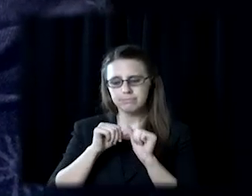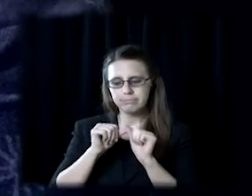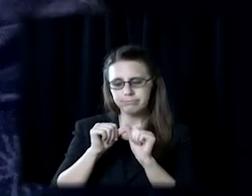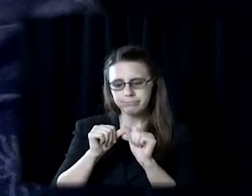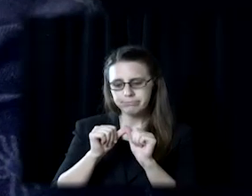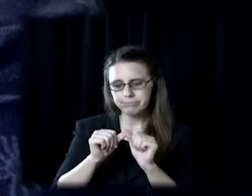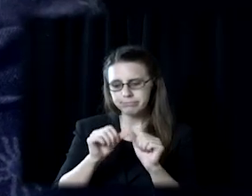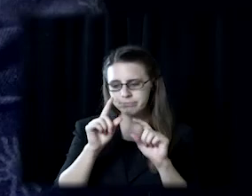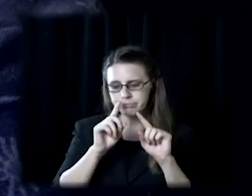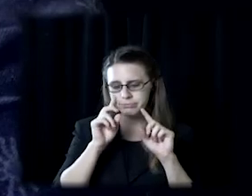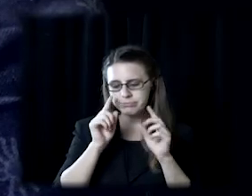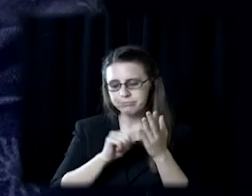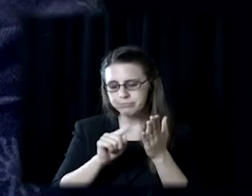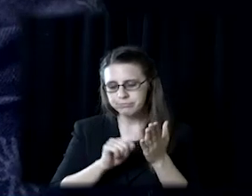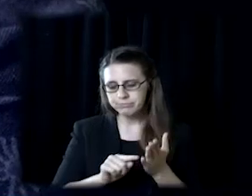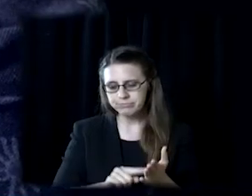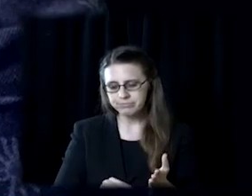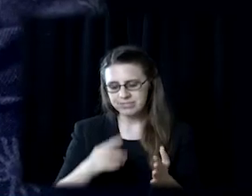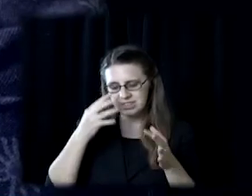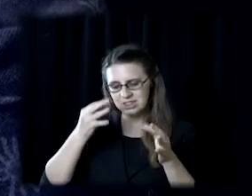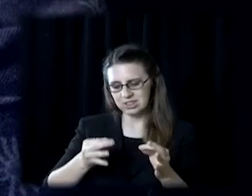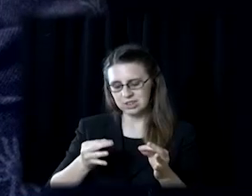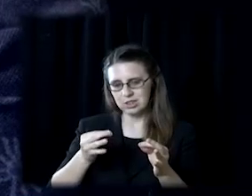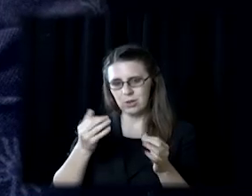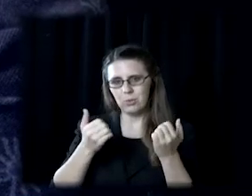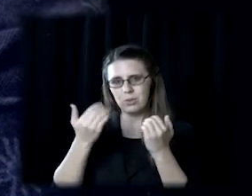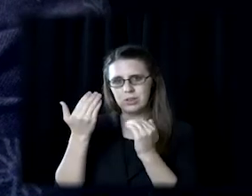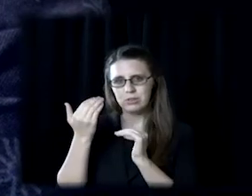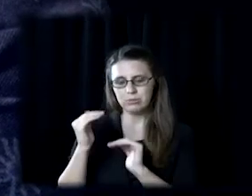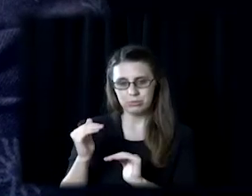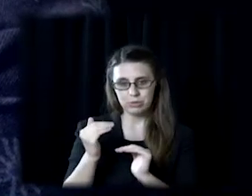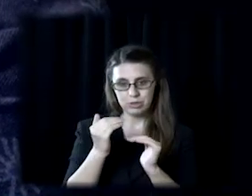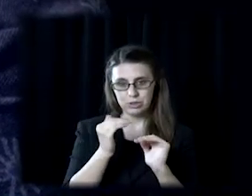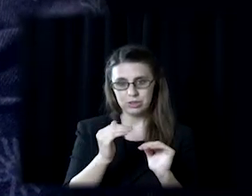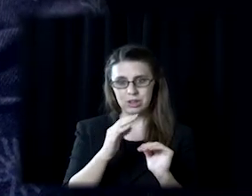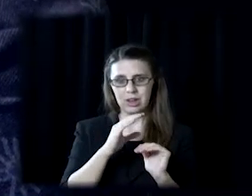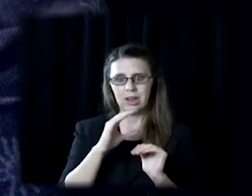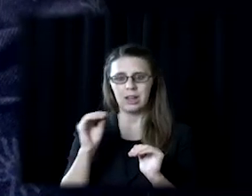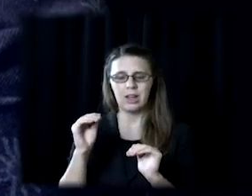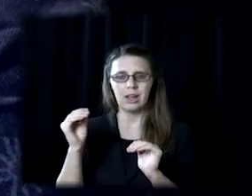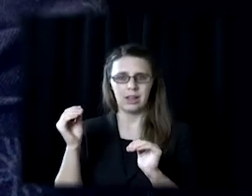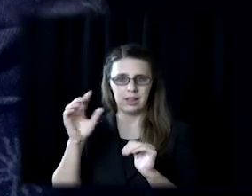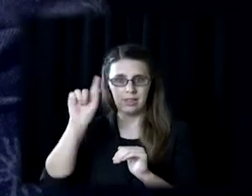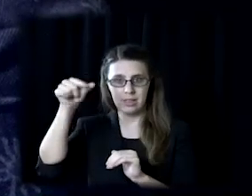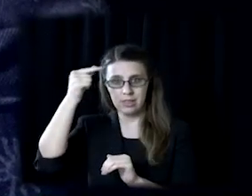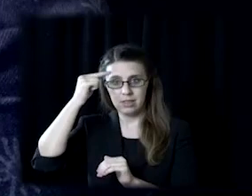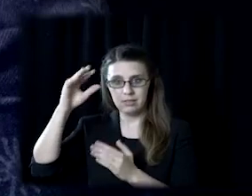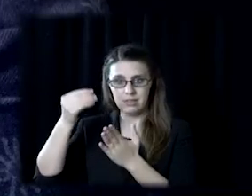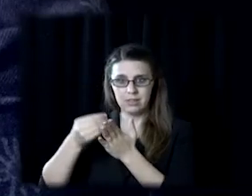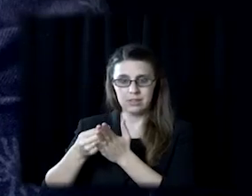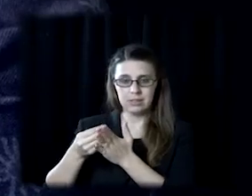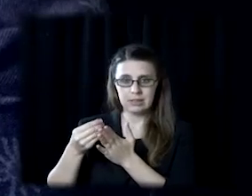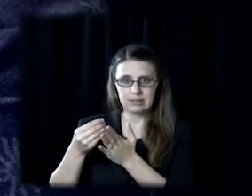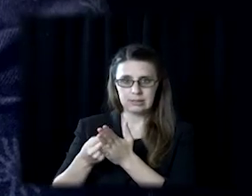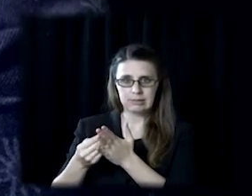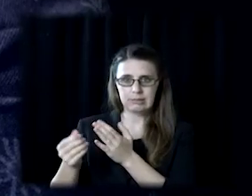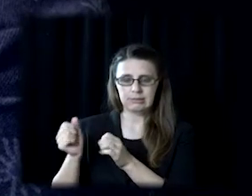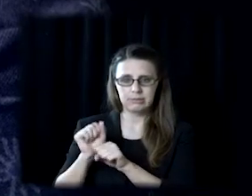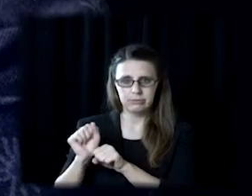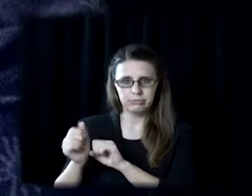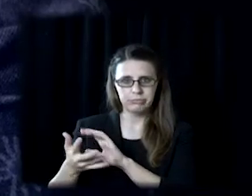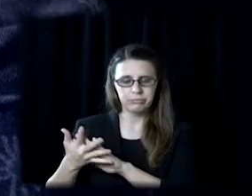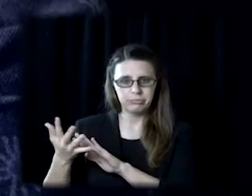determine restrictions on those resources and the necessary working capital of the government entities and instrumentalities, as well